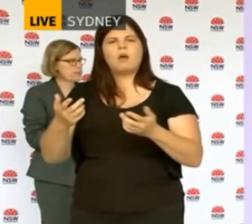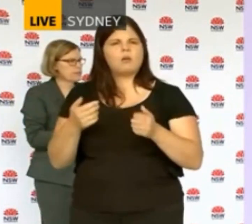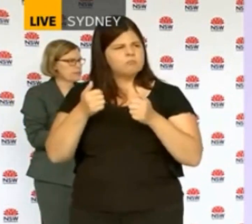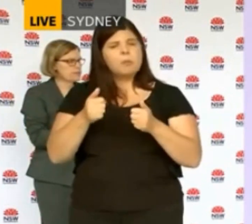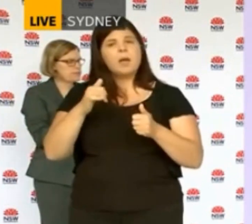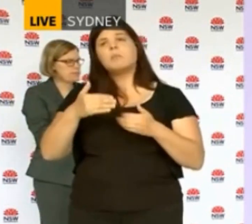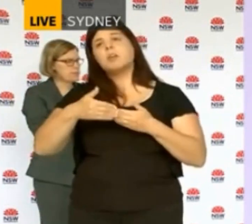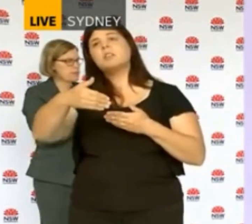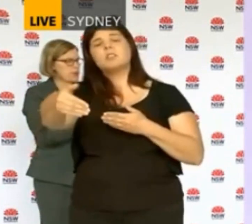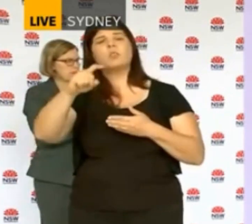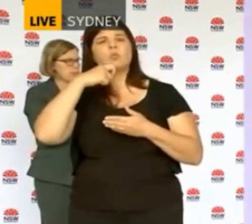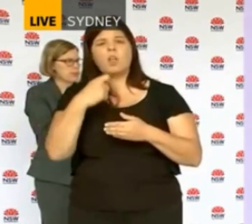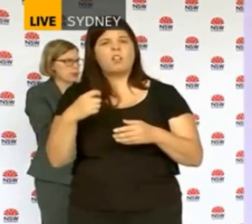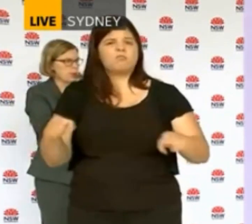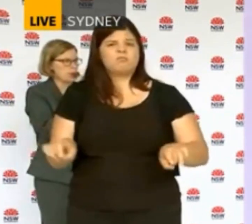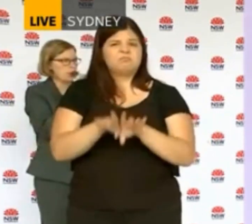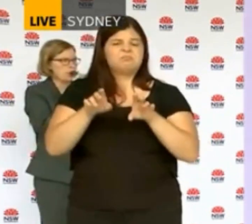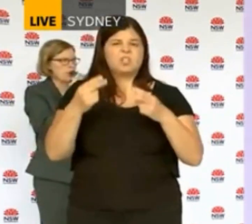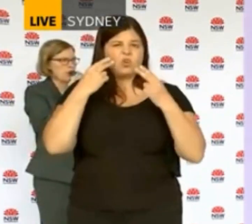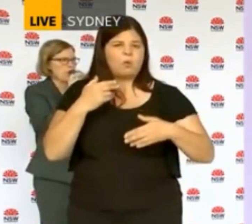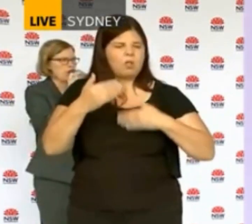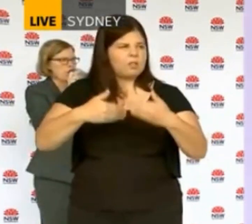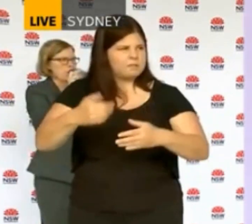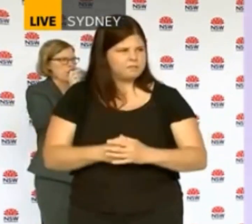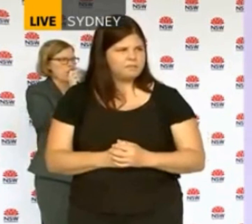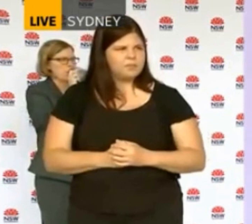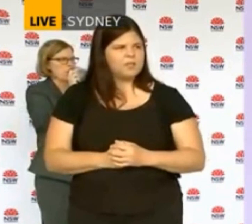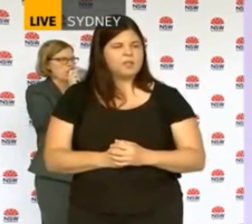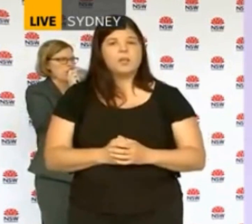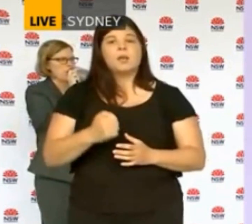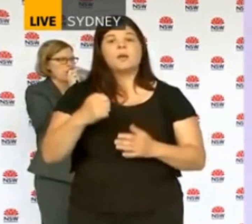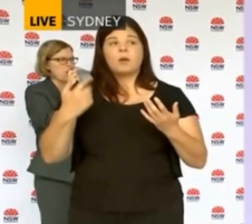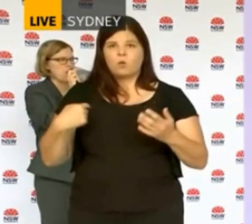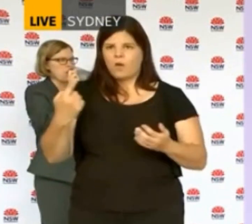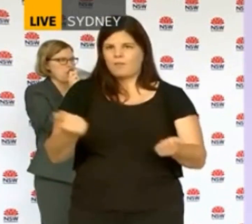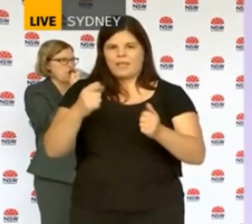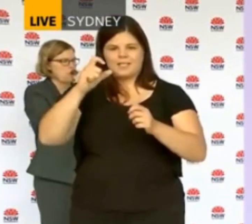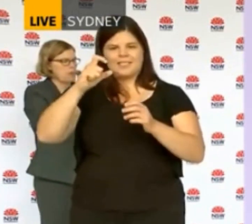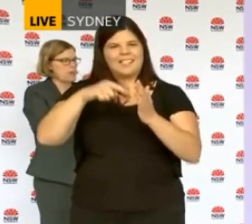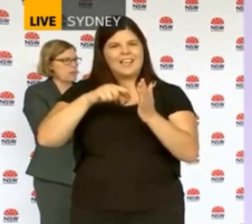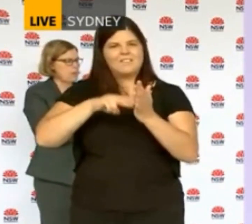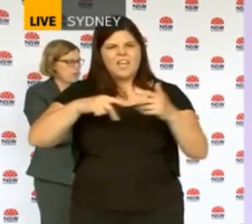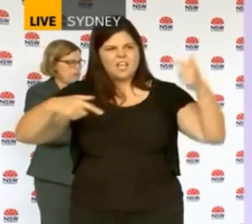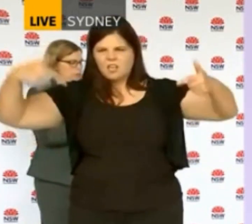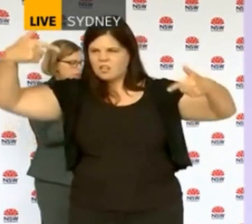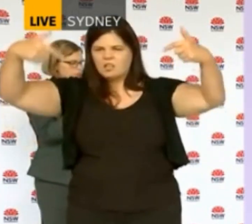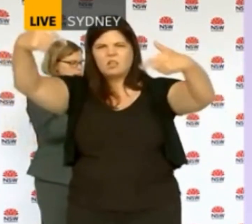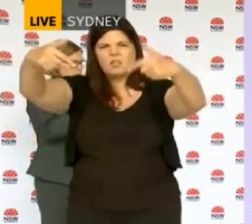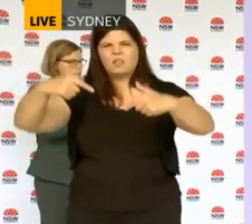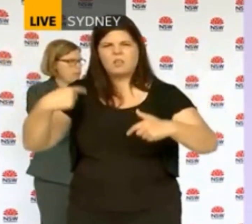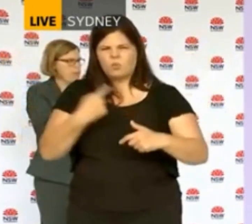at the end of the day, if someone wants to do the wrong thing, trust me, with the CCTV cameras we've got about, with the data that we